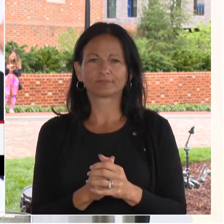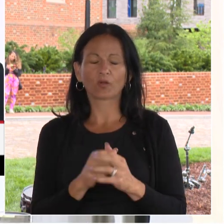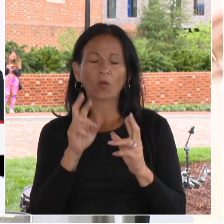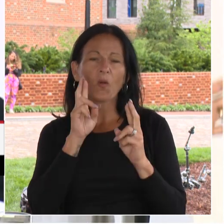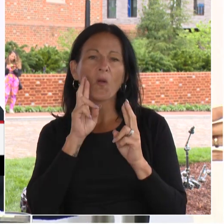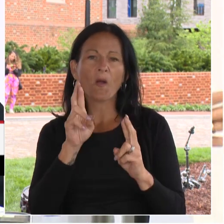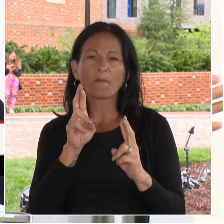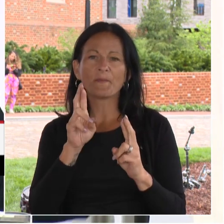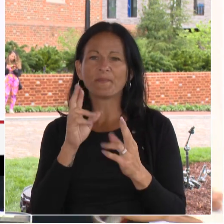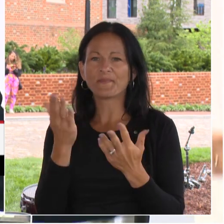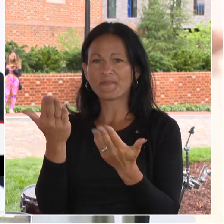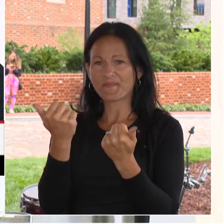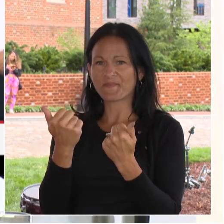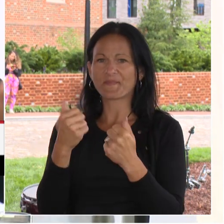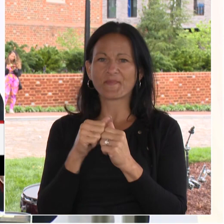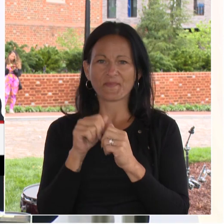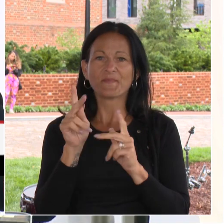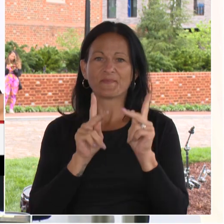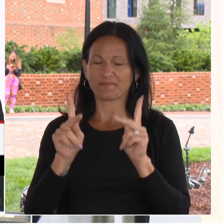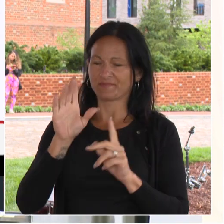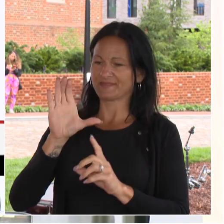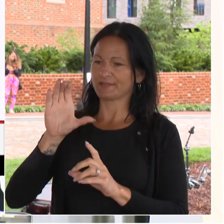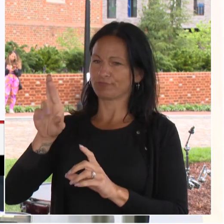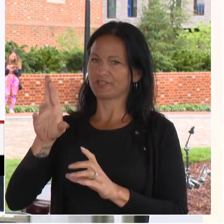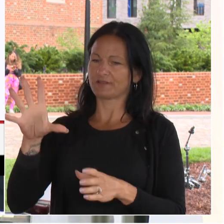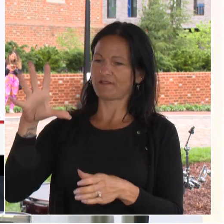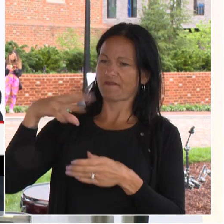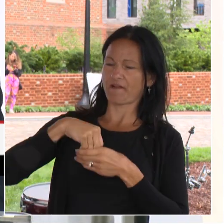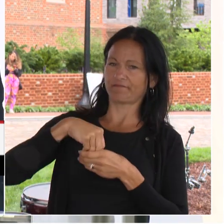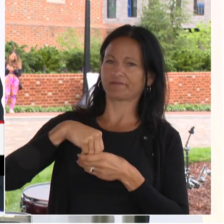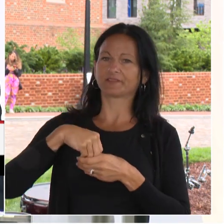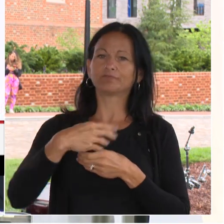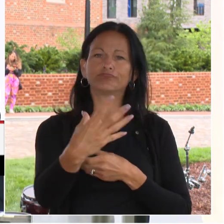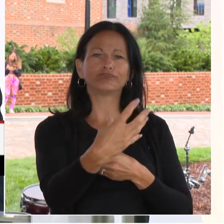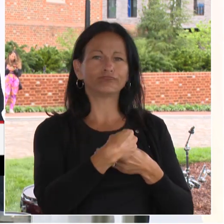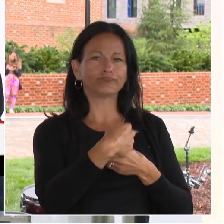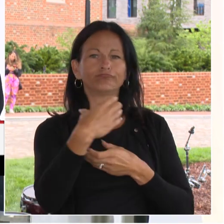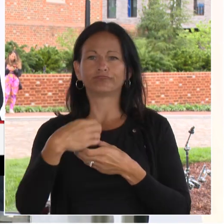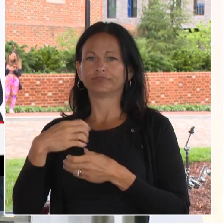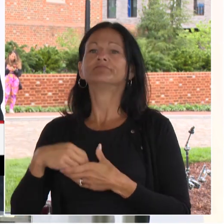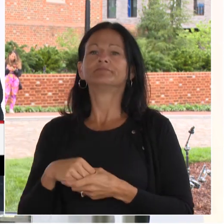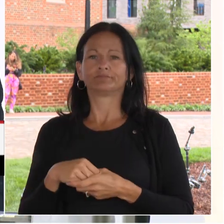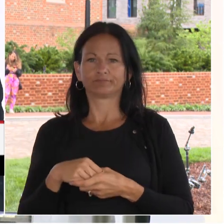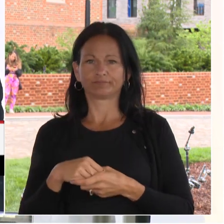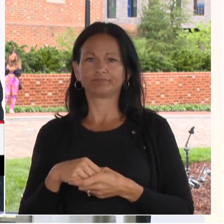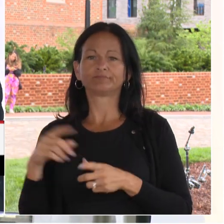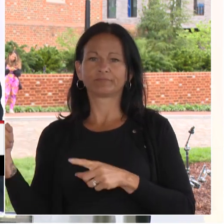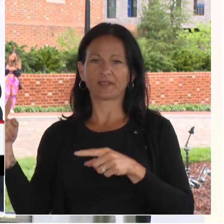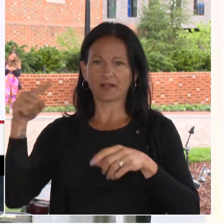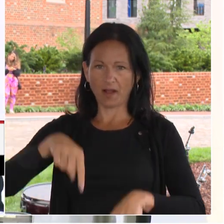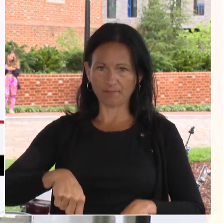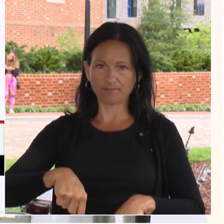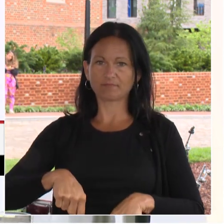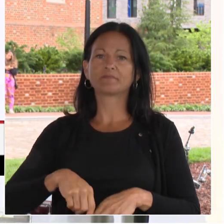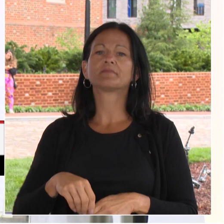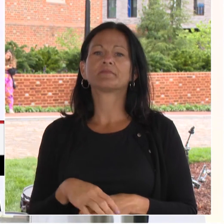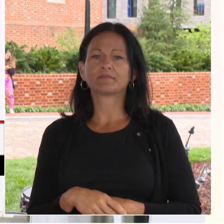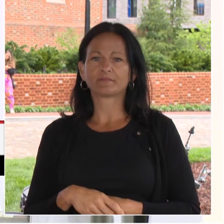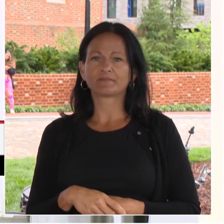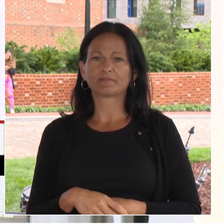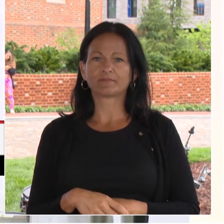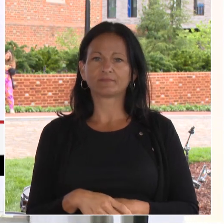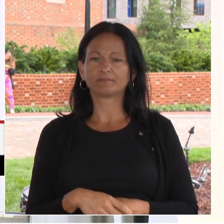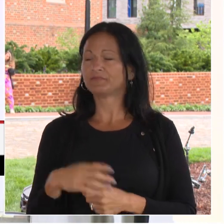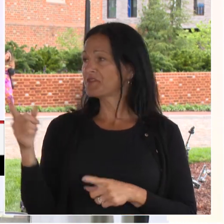I invite all of you, keep coming back, come find a rooftop, watch the 4th of July fireworks, let your kids play